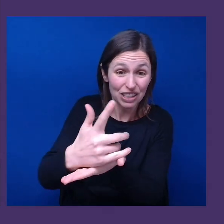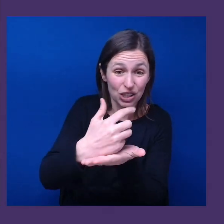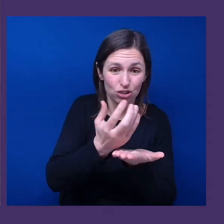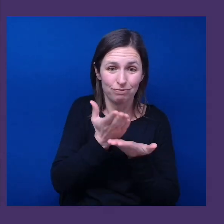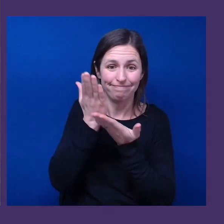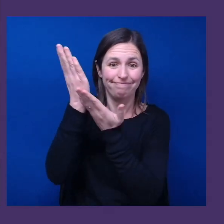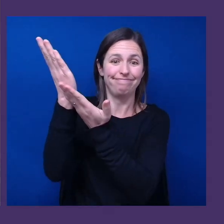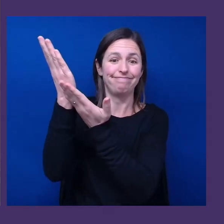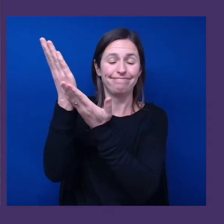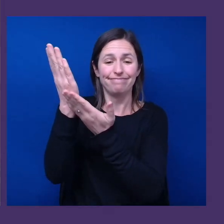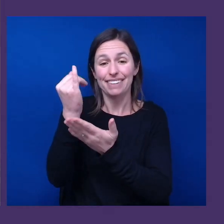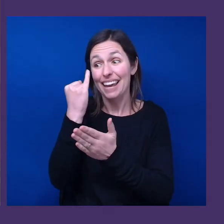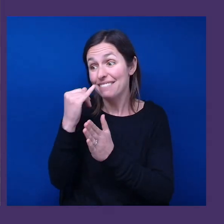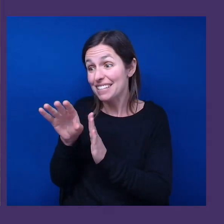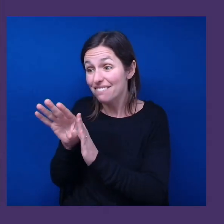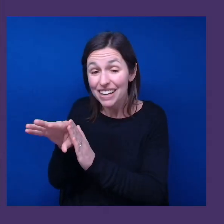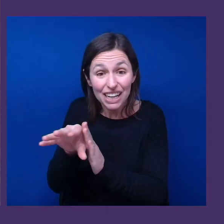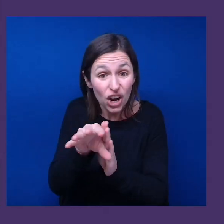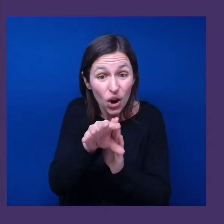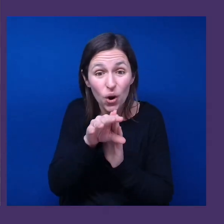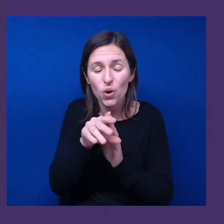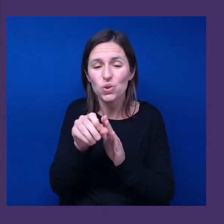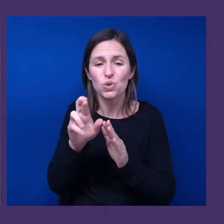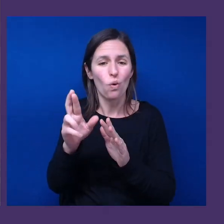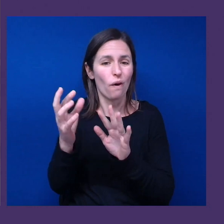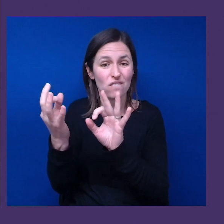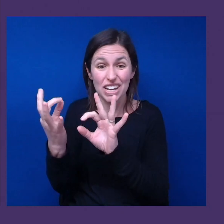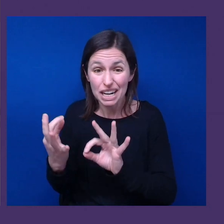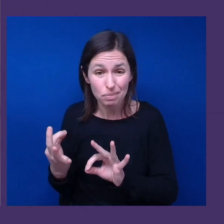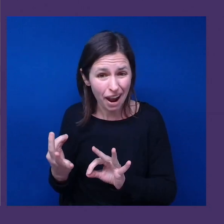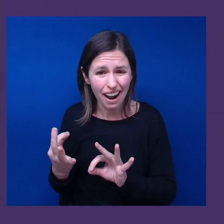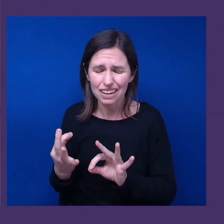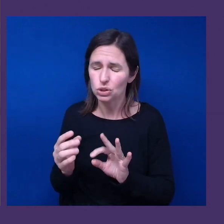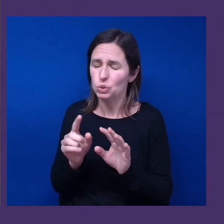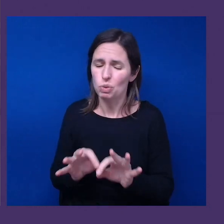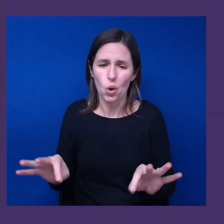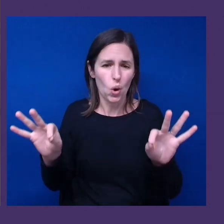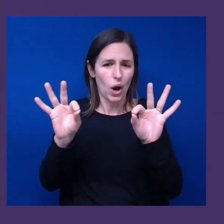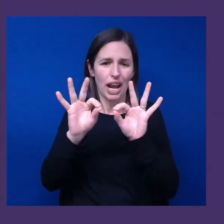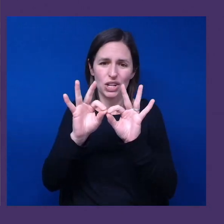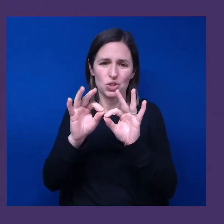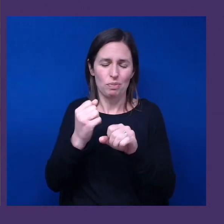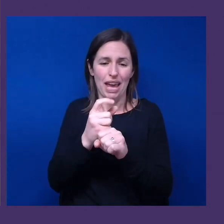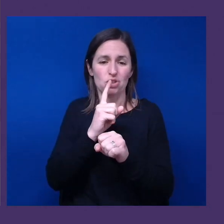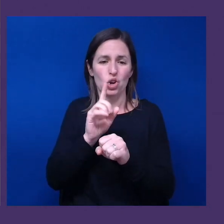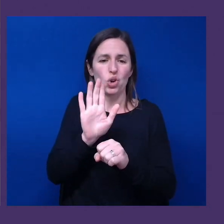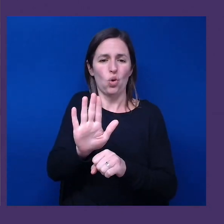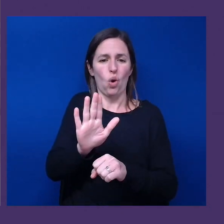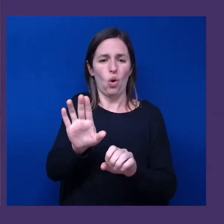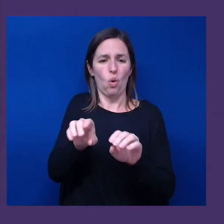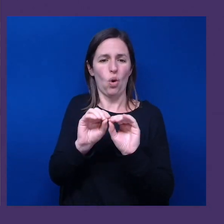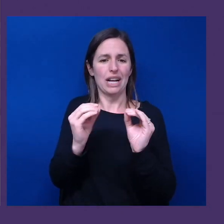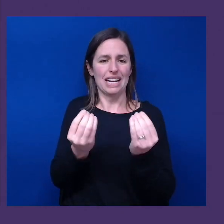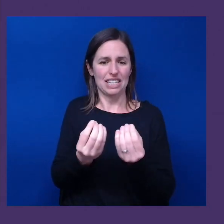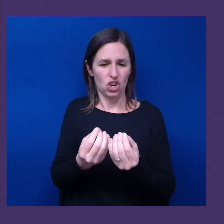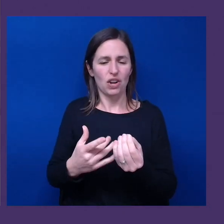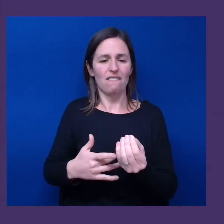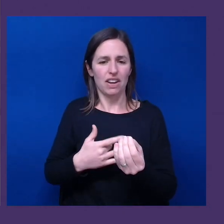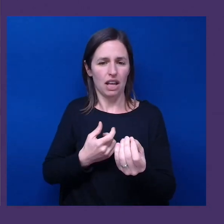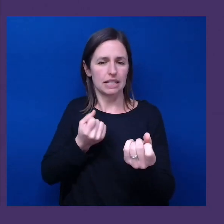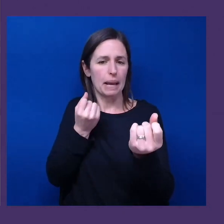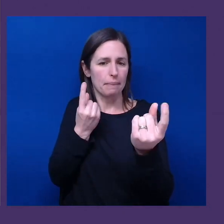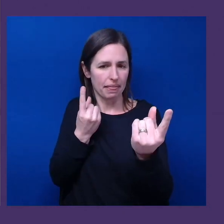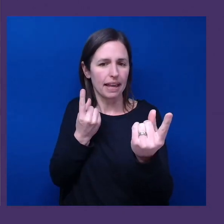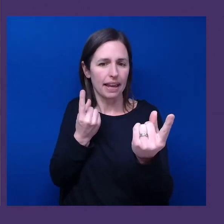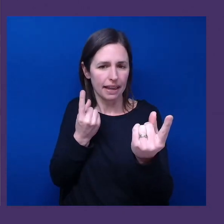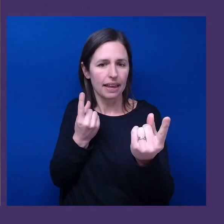clips or other mechanisms, is a really key part of making sure you're building empathy in your organization. And I